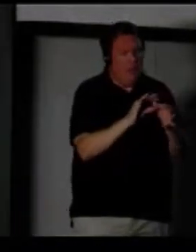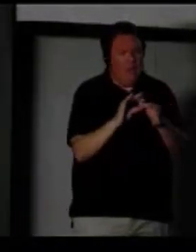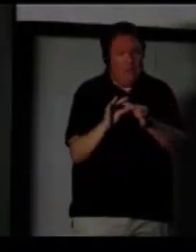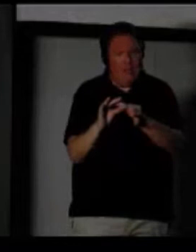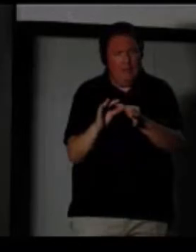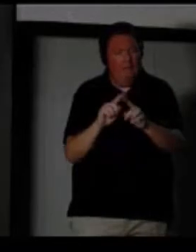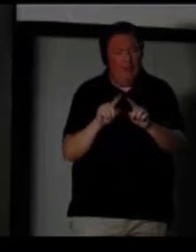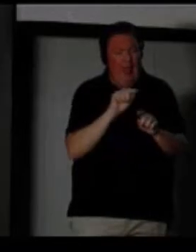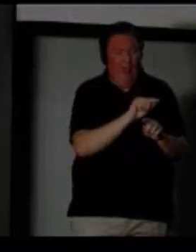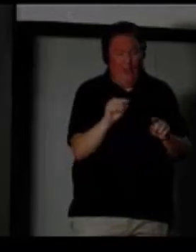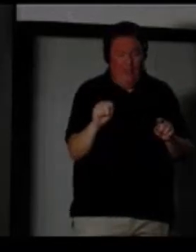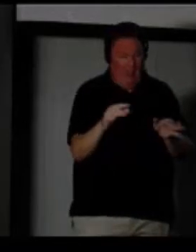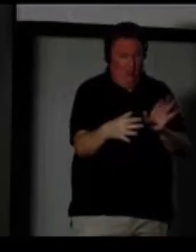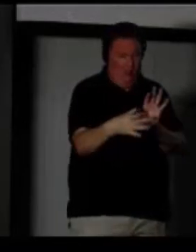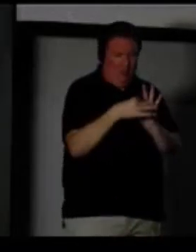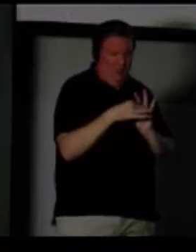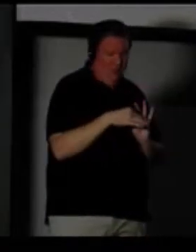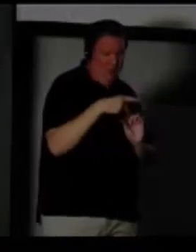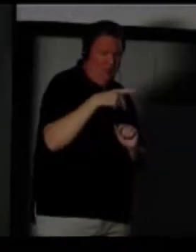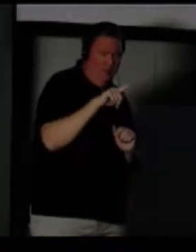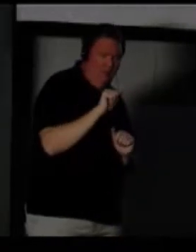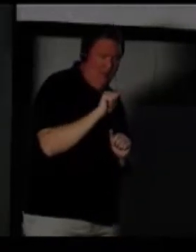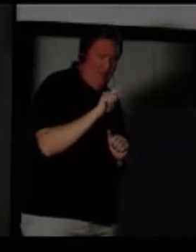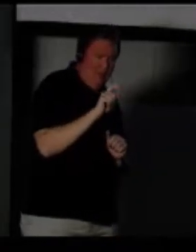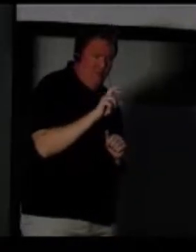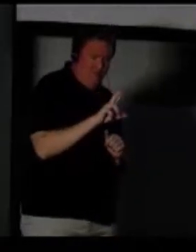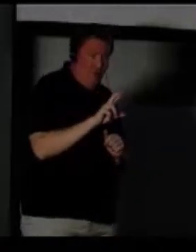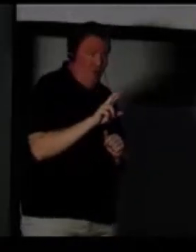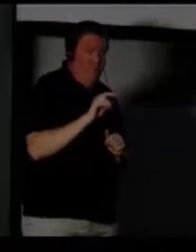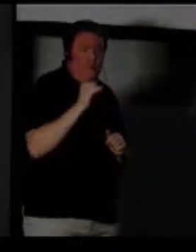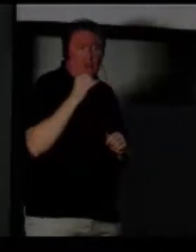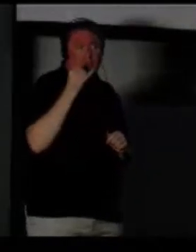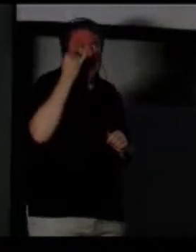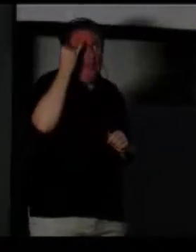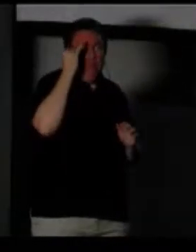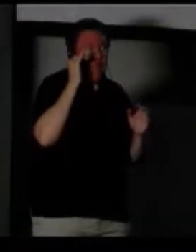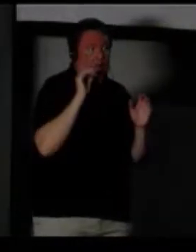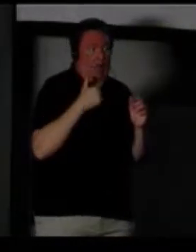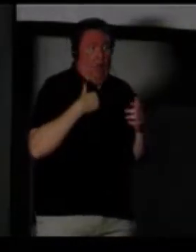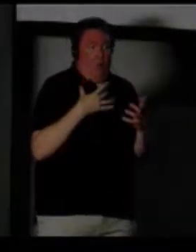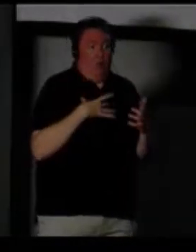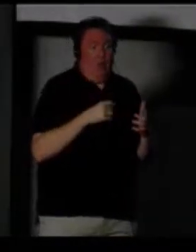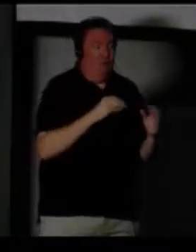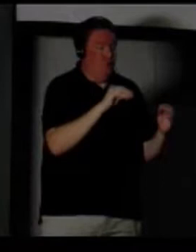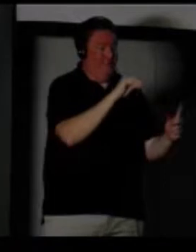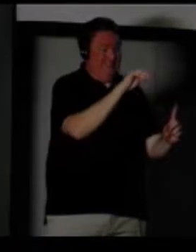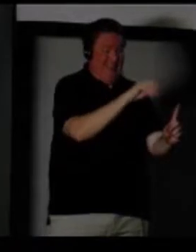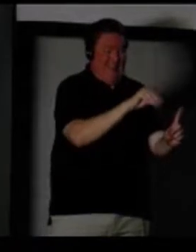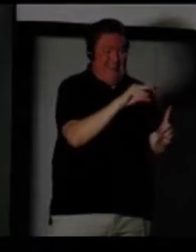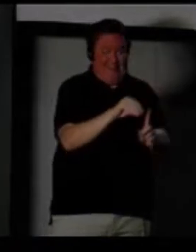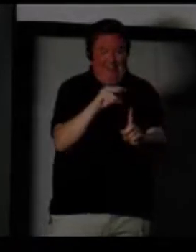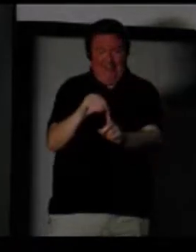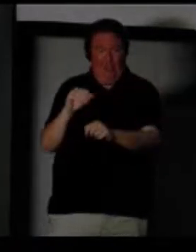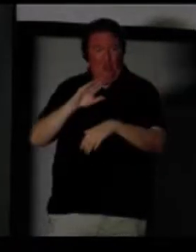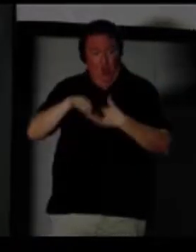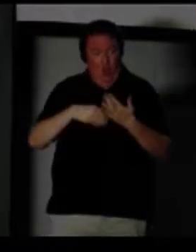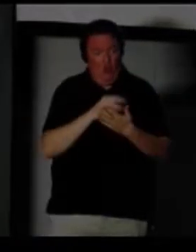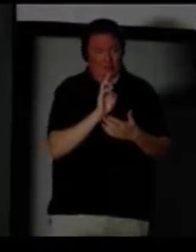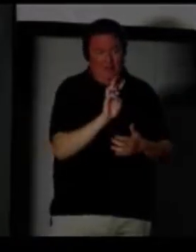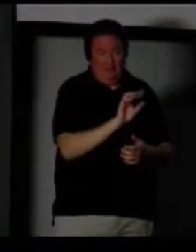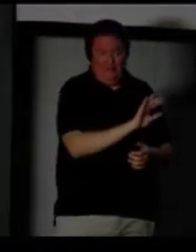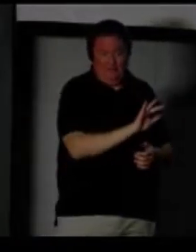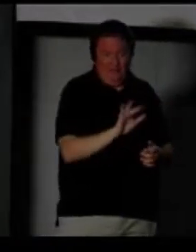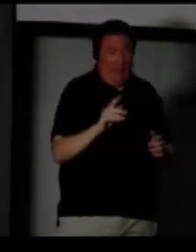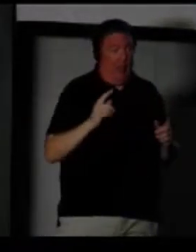model. Ideally, we could someday scan each of these marble sculptures and run a deviation analysis for each